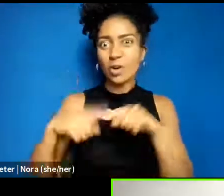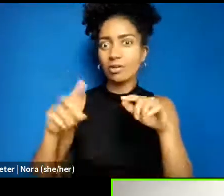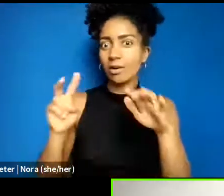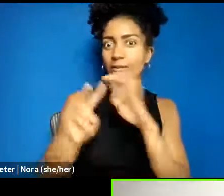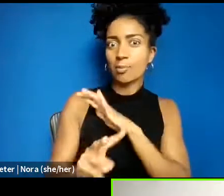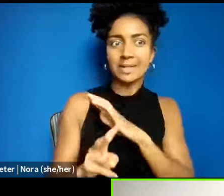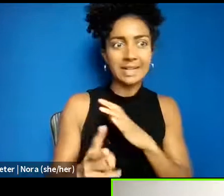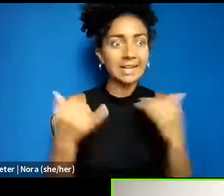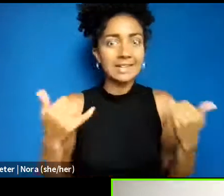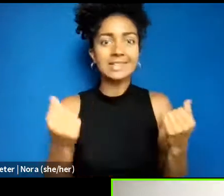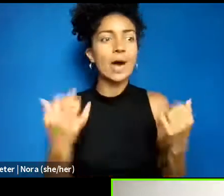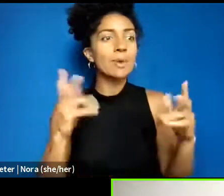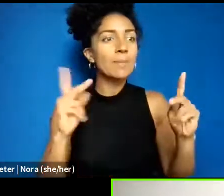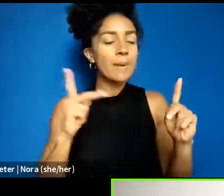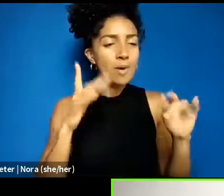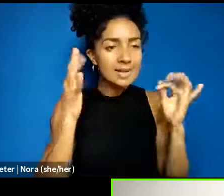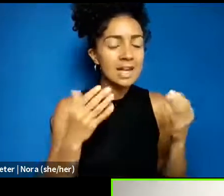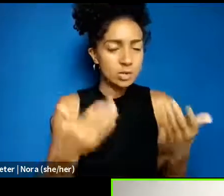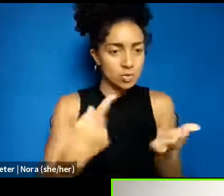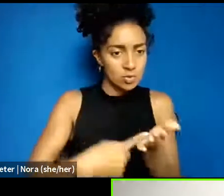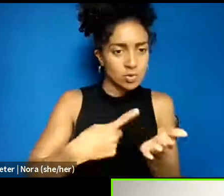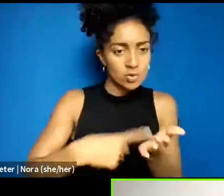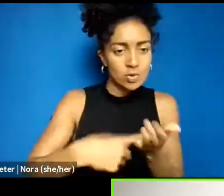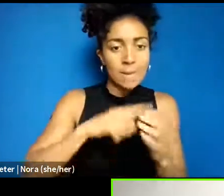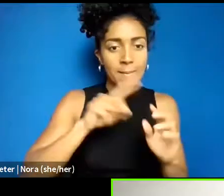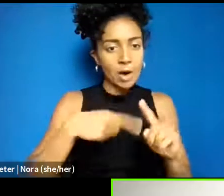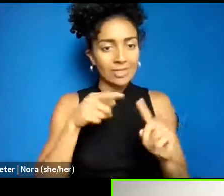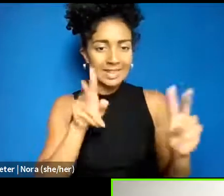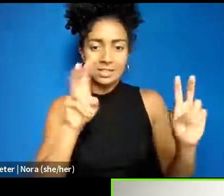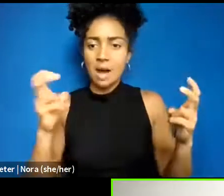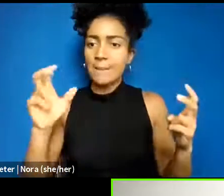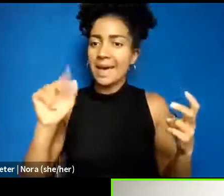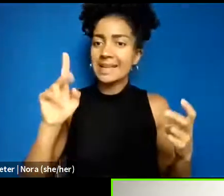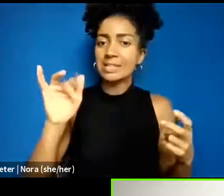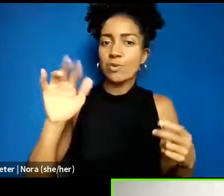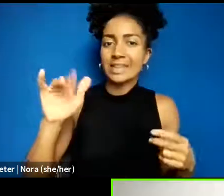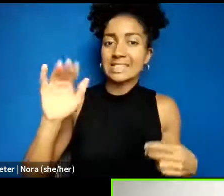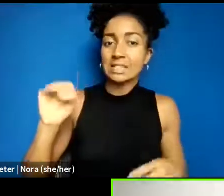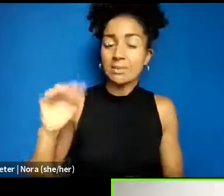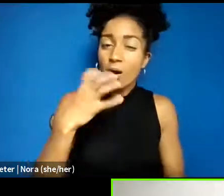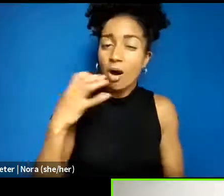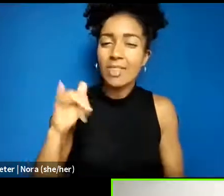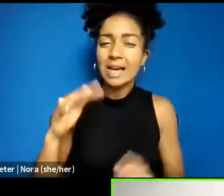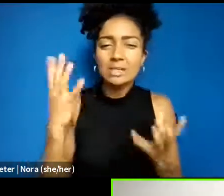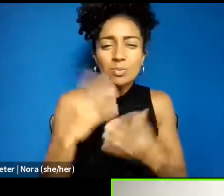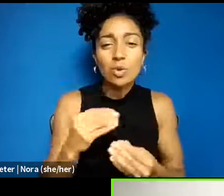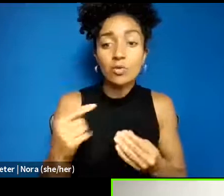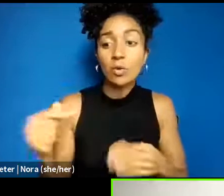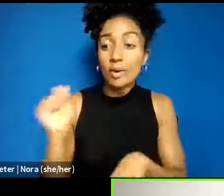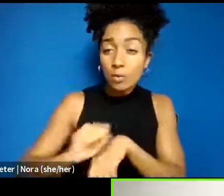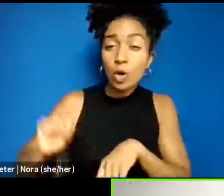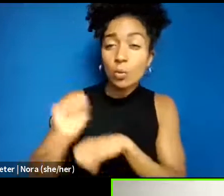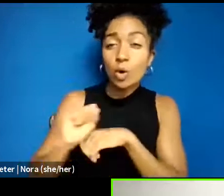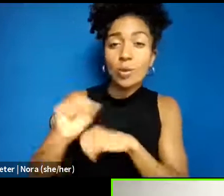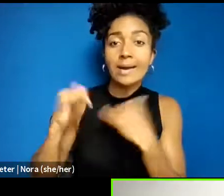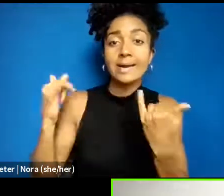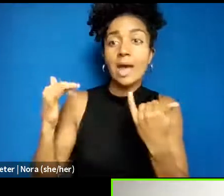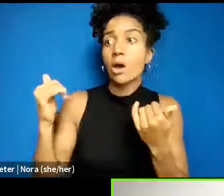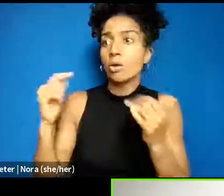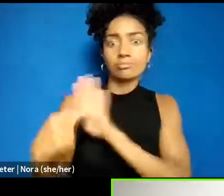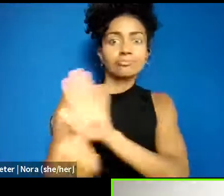conversation front and center into anti-racism and into doing work that is anti-racist.